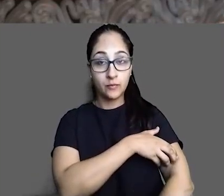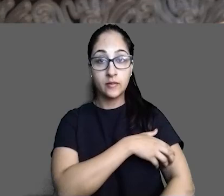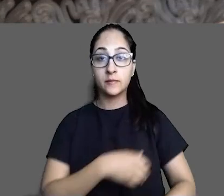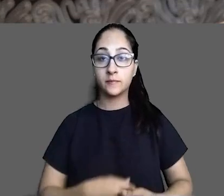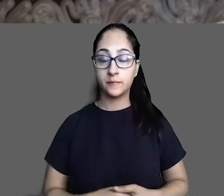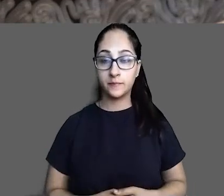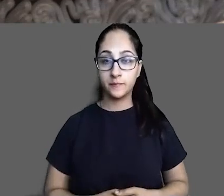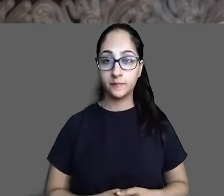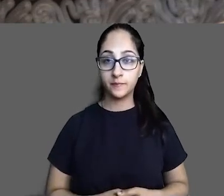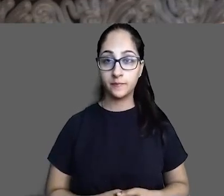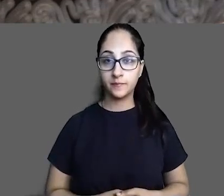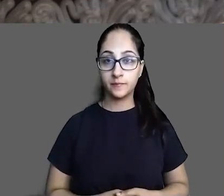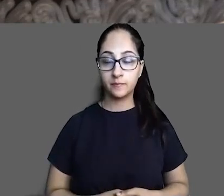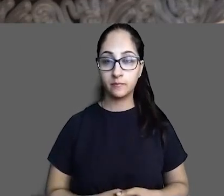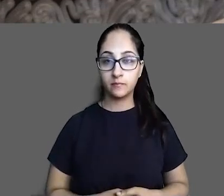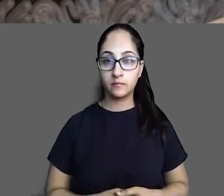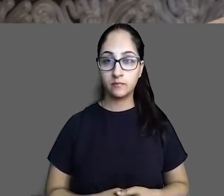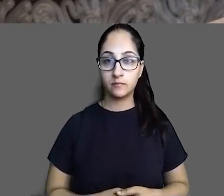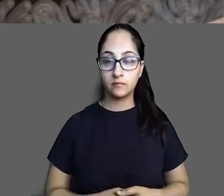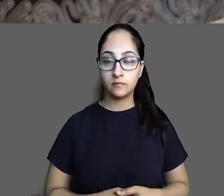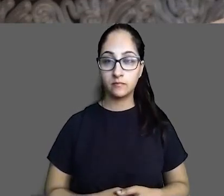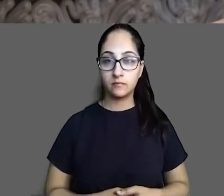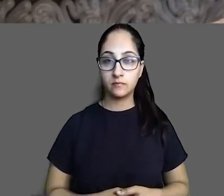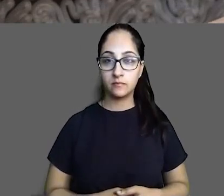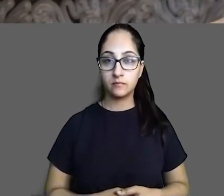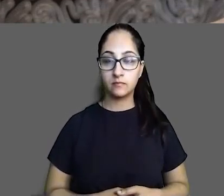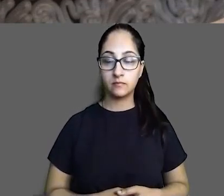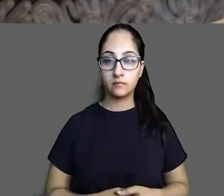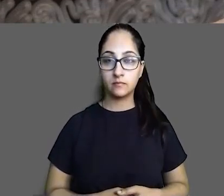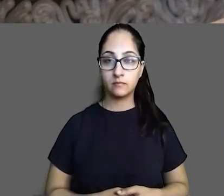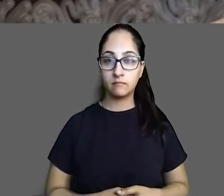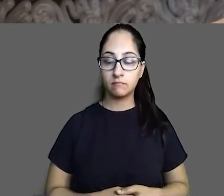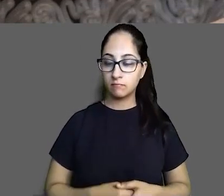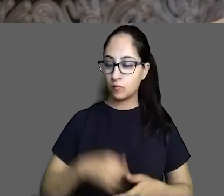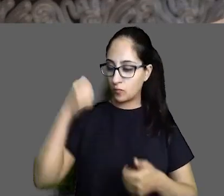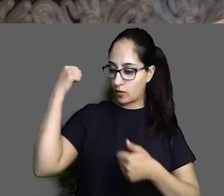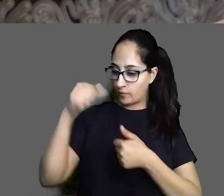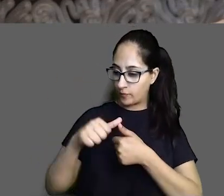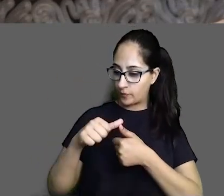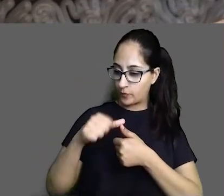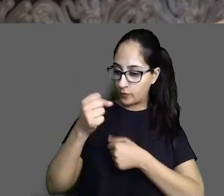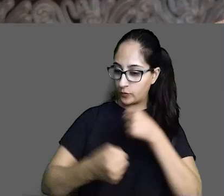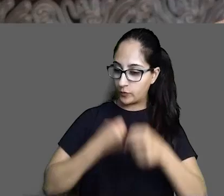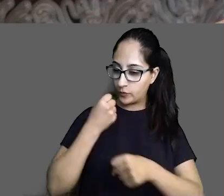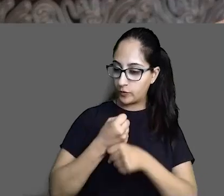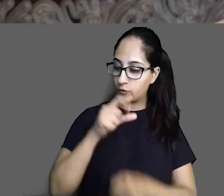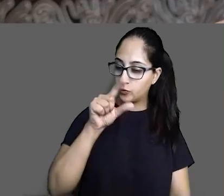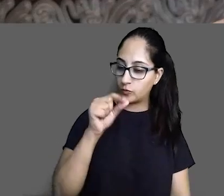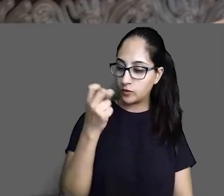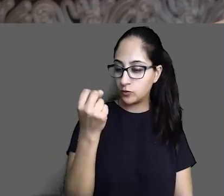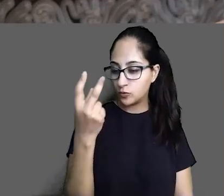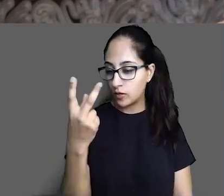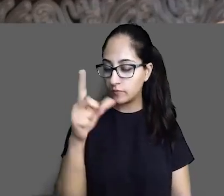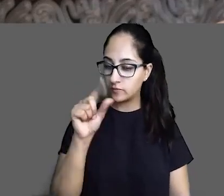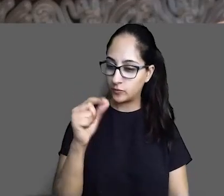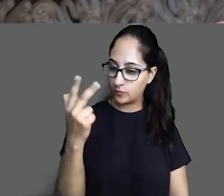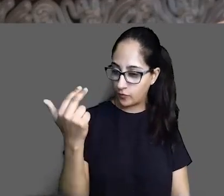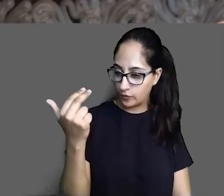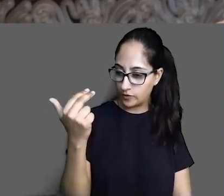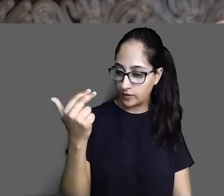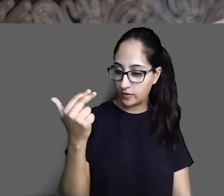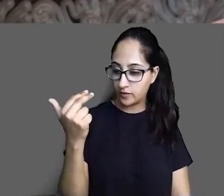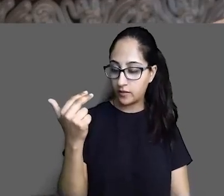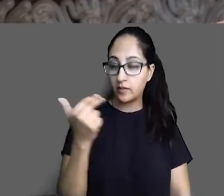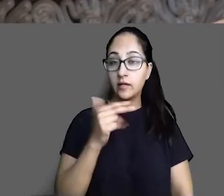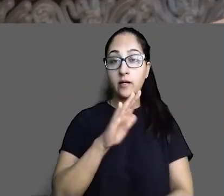music is and music education is. But I think I really came face to face with it when back in 2012 and